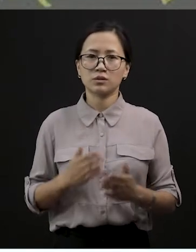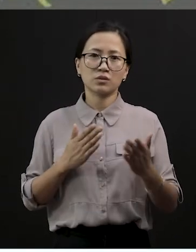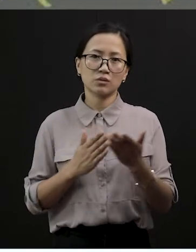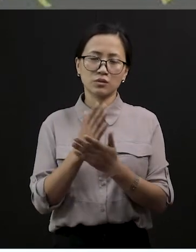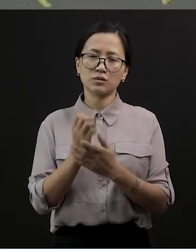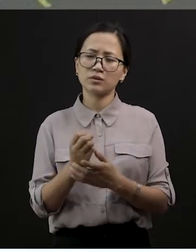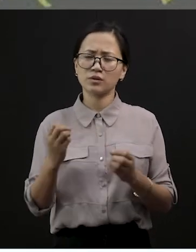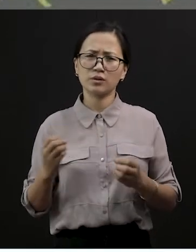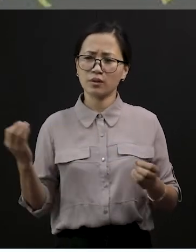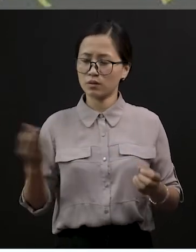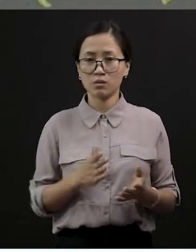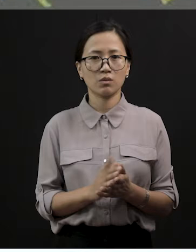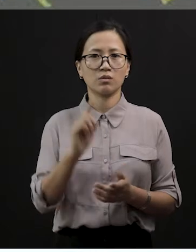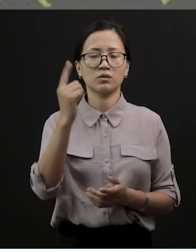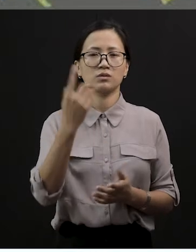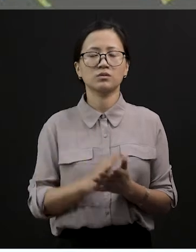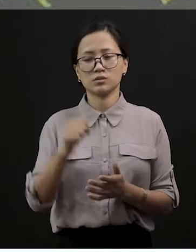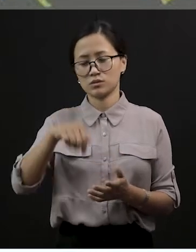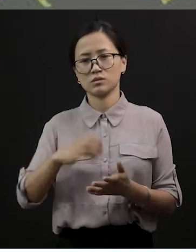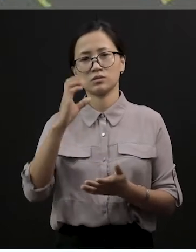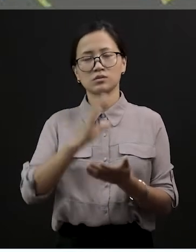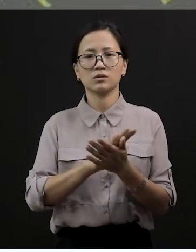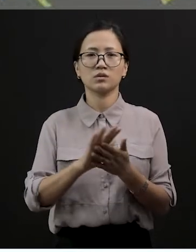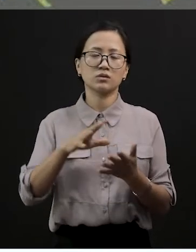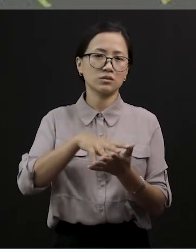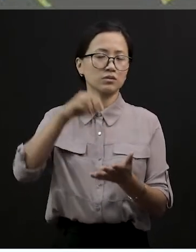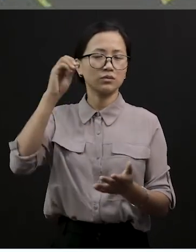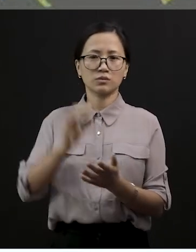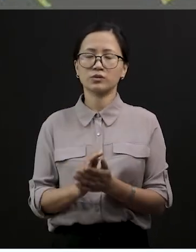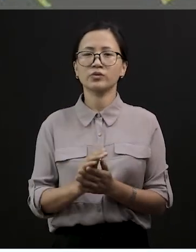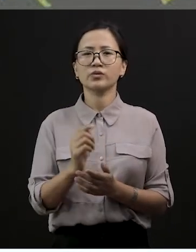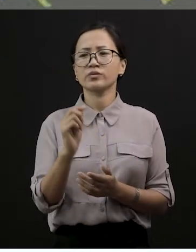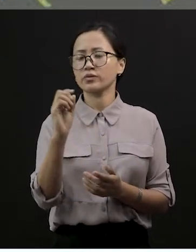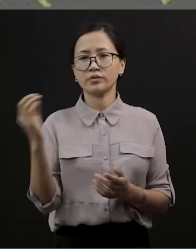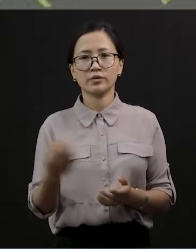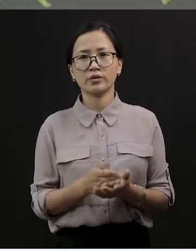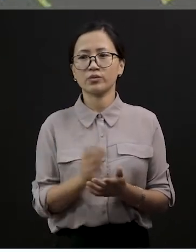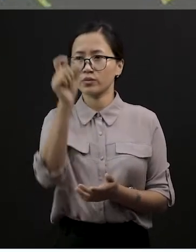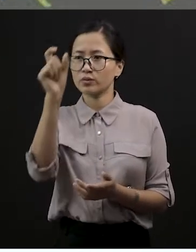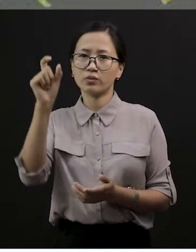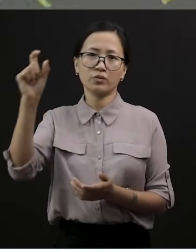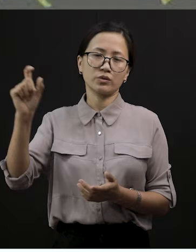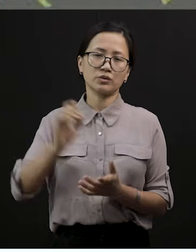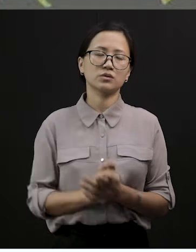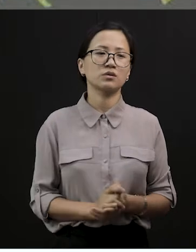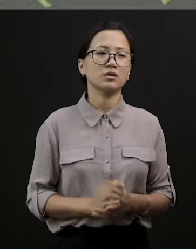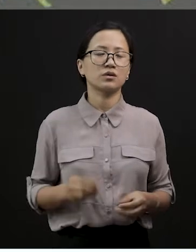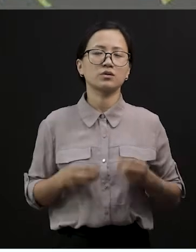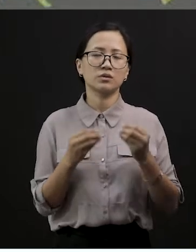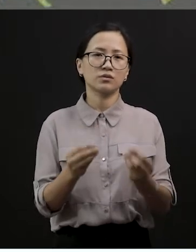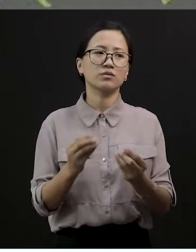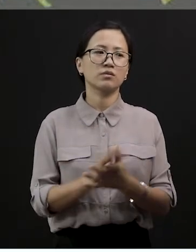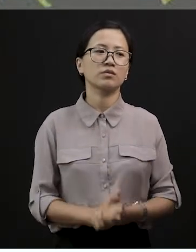in this chapter, right? So we will learn some new words, okay? Now we will learn some new words. Here I've